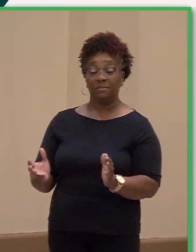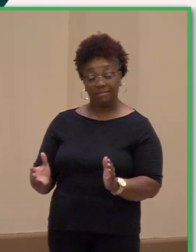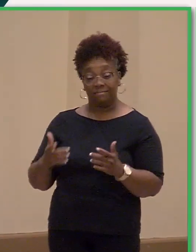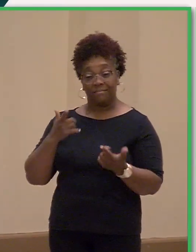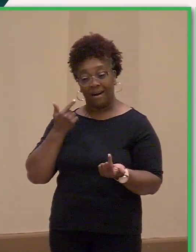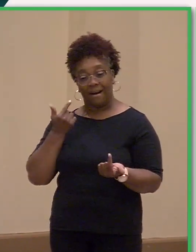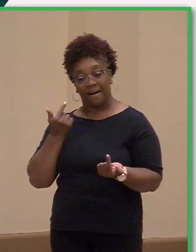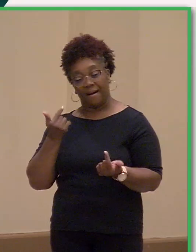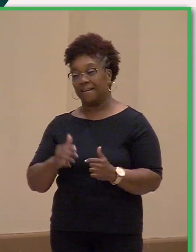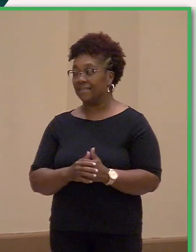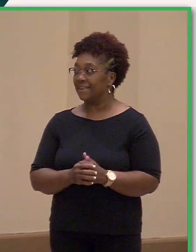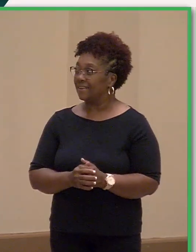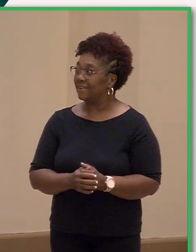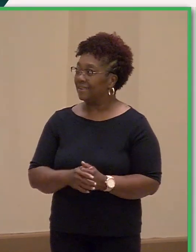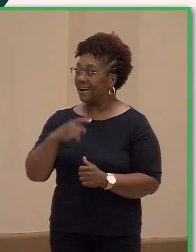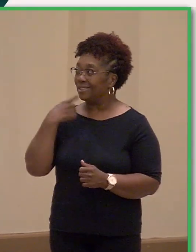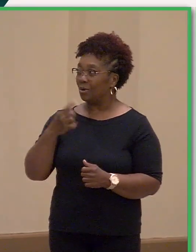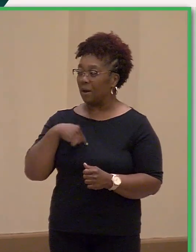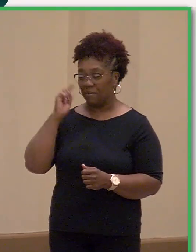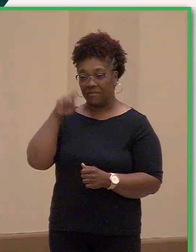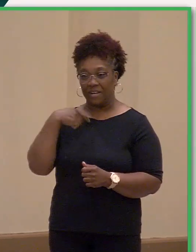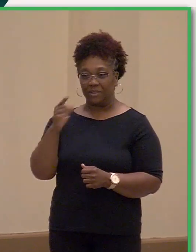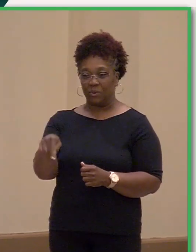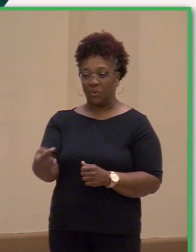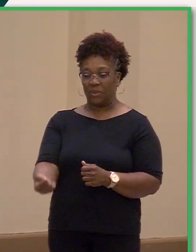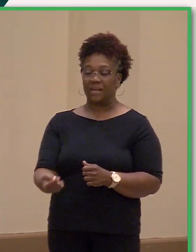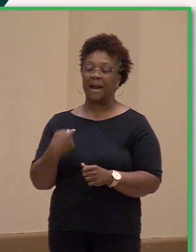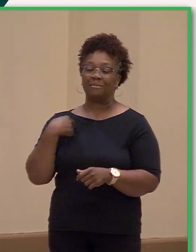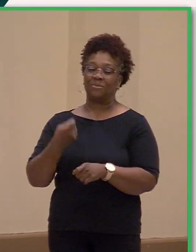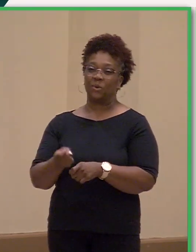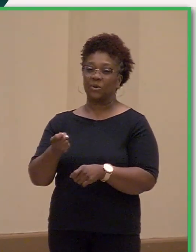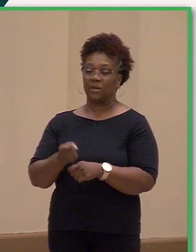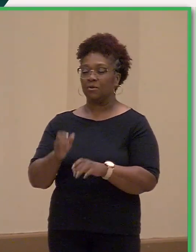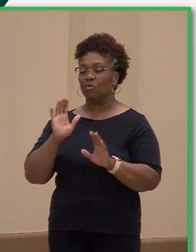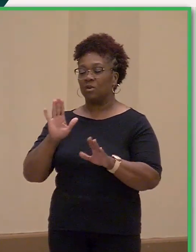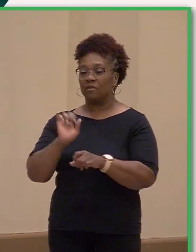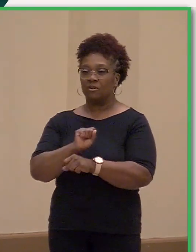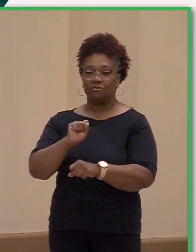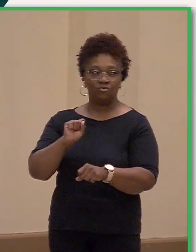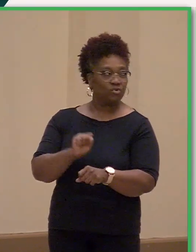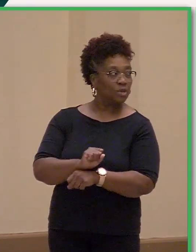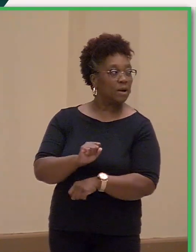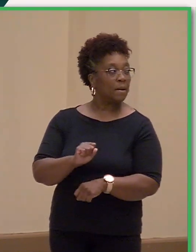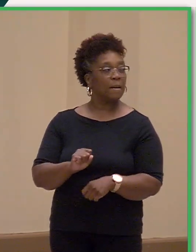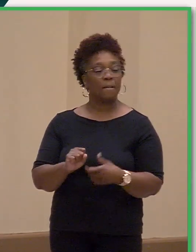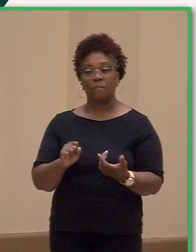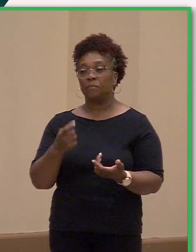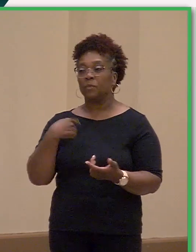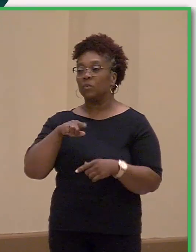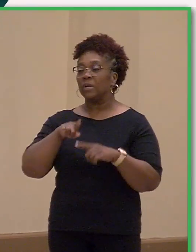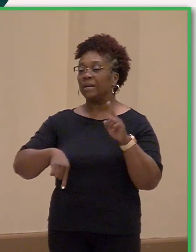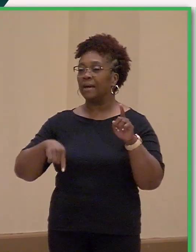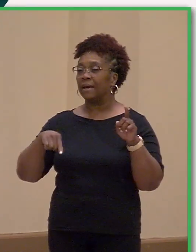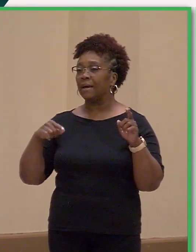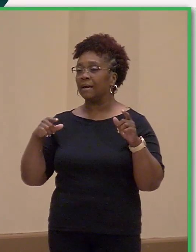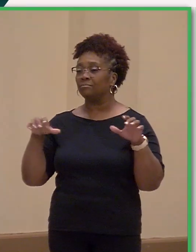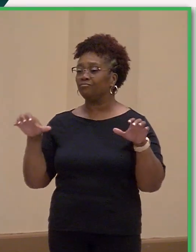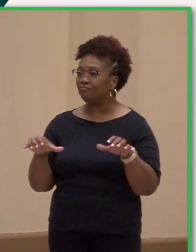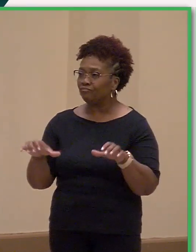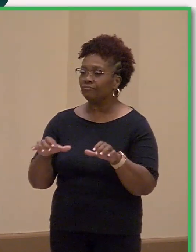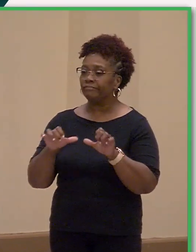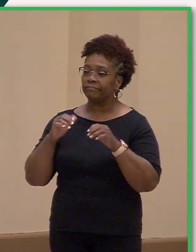I told you I'm just a face. No, I'm just kidding. But no, they do a great job. Love them to life. There's no way that we could do what we do without their assistance. So again,